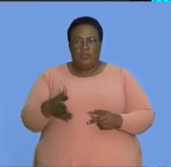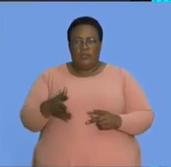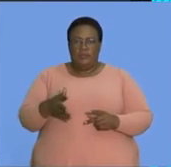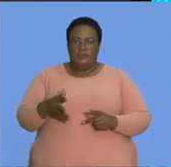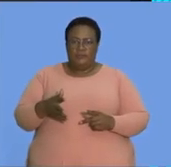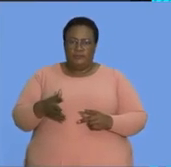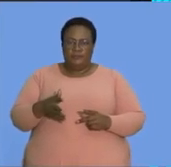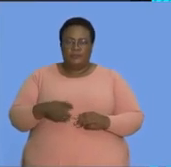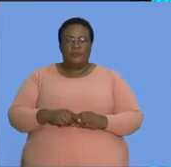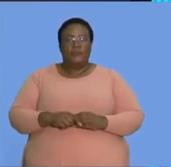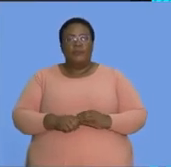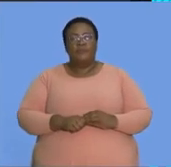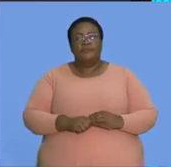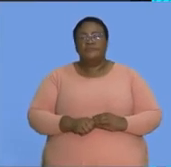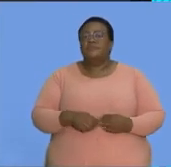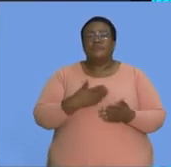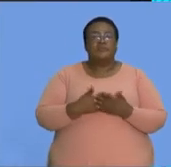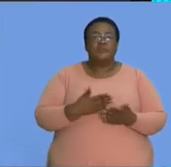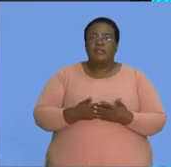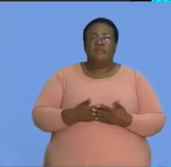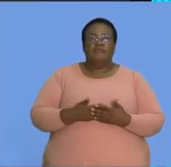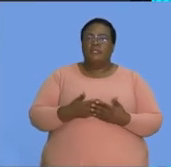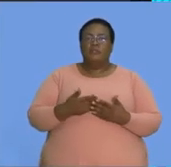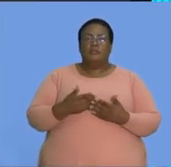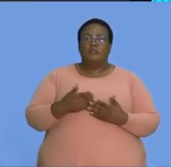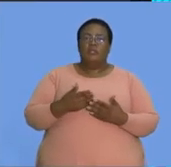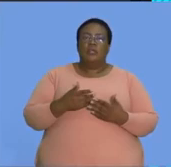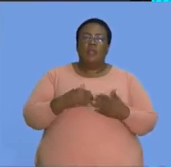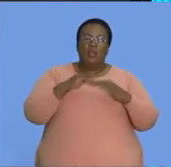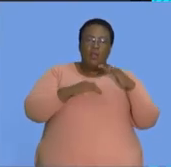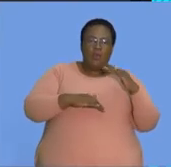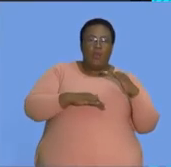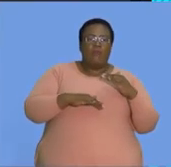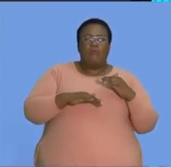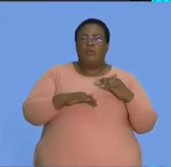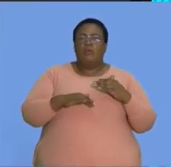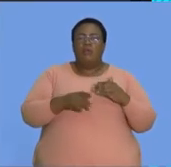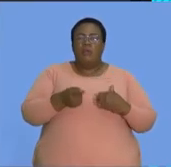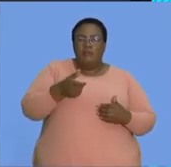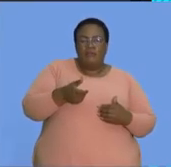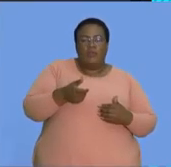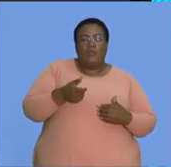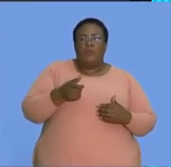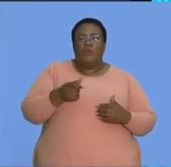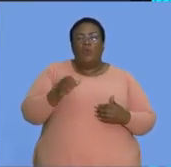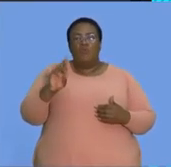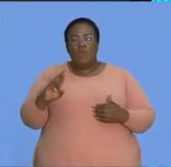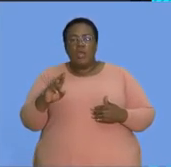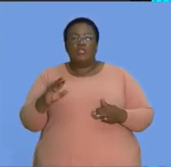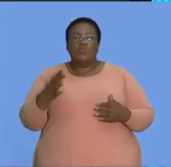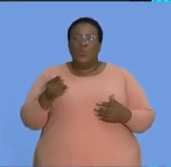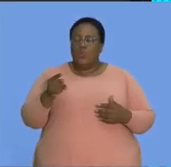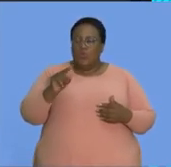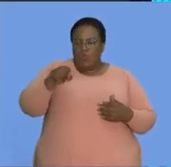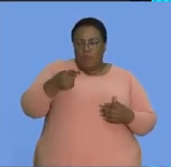what the final answer is supposed to be. It might be off by a couple of rands, it might be off by a couple of decimals, but you need